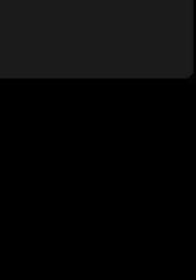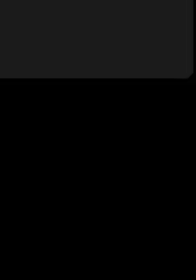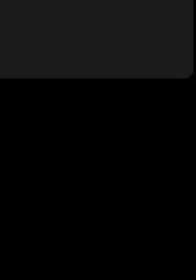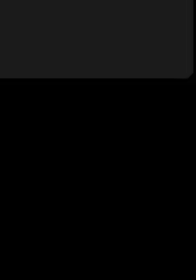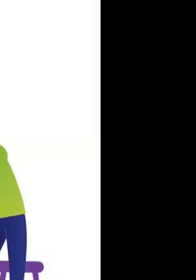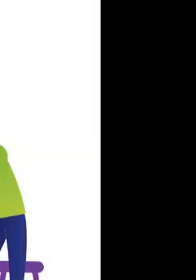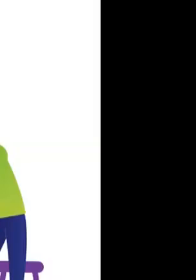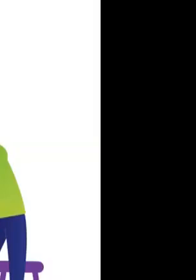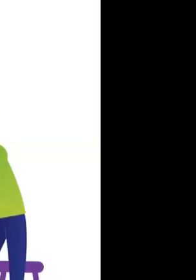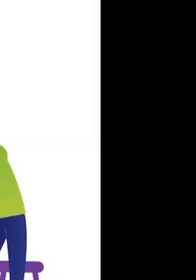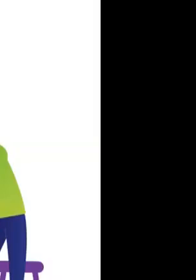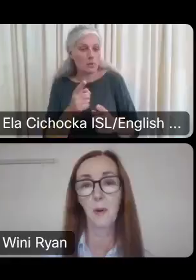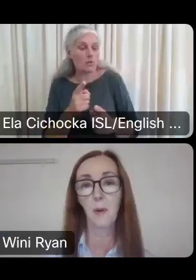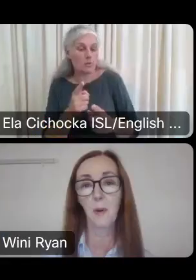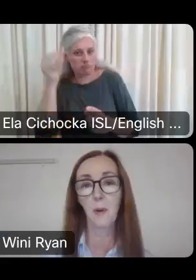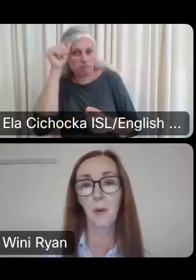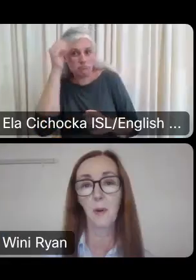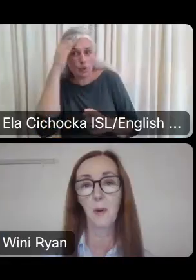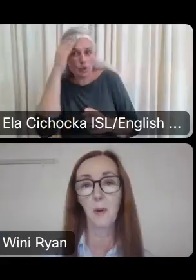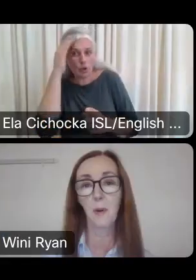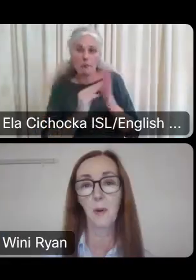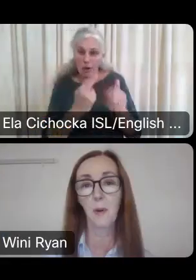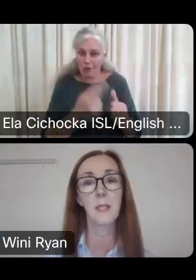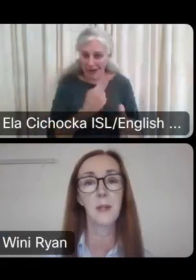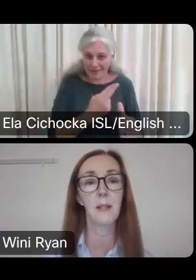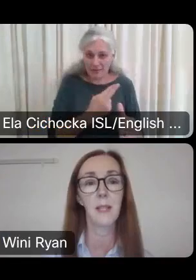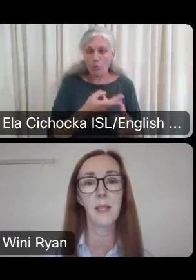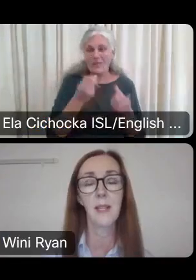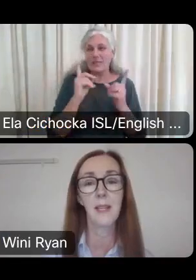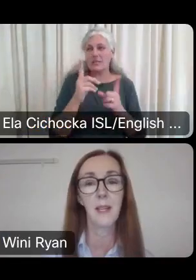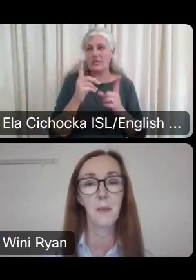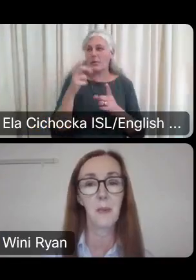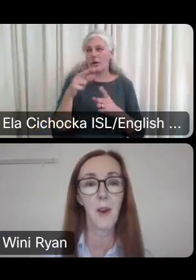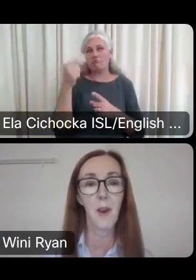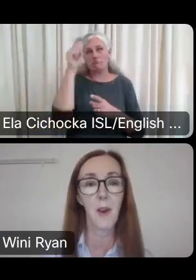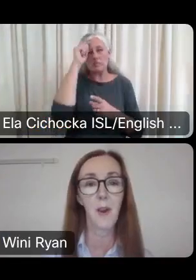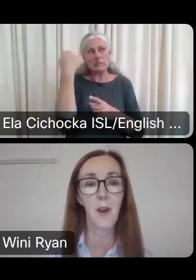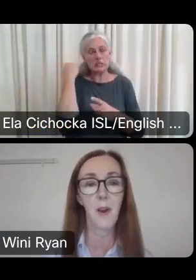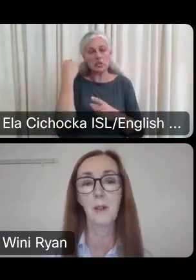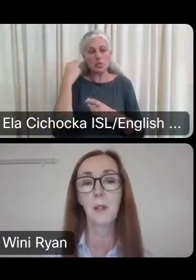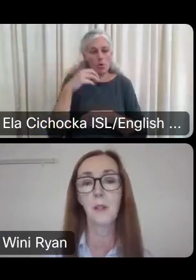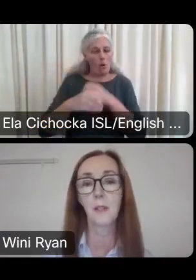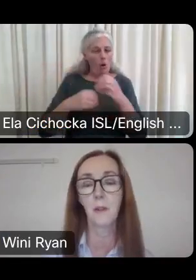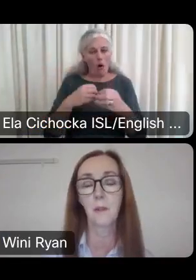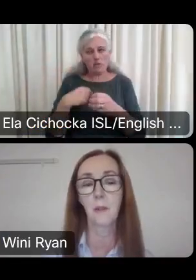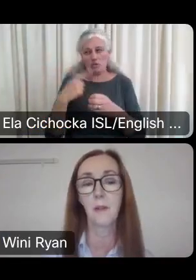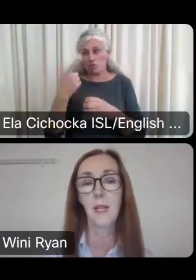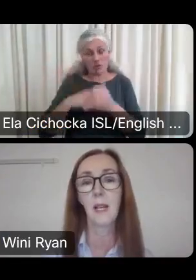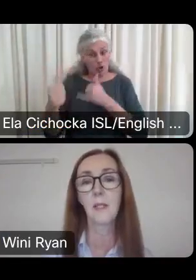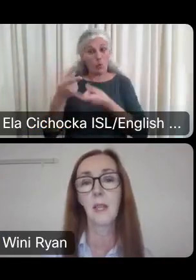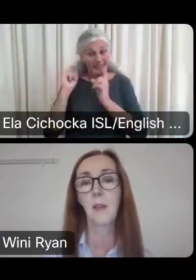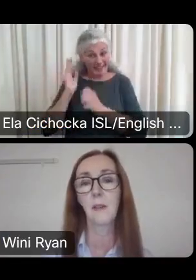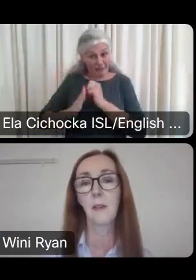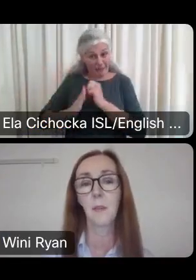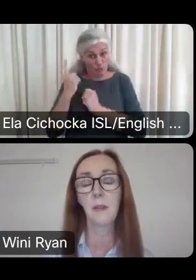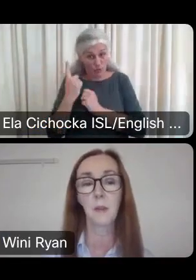Some of you will be familiar with the program, and we did a webinar, I think, with the office maybe about 2 years ago. So I'll just